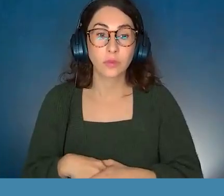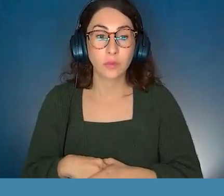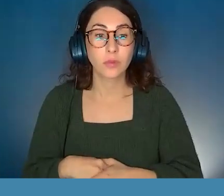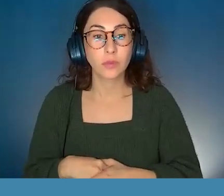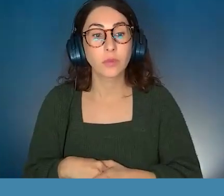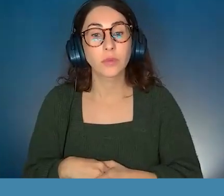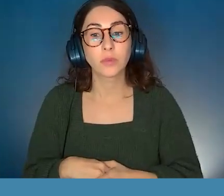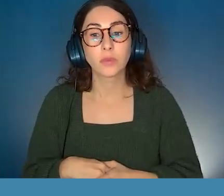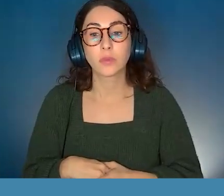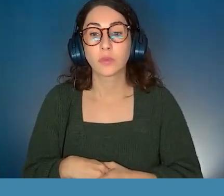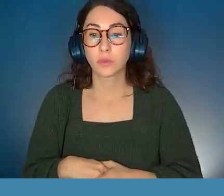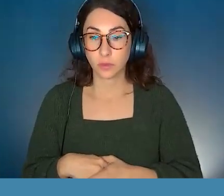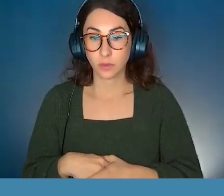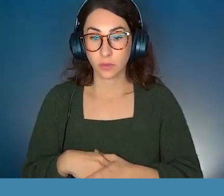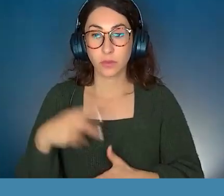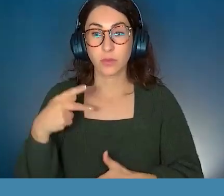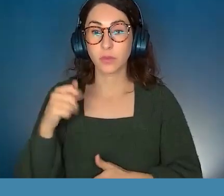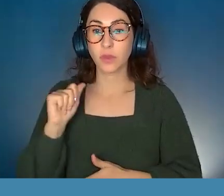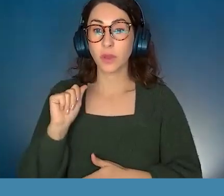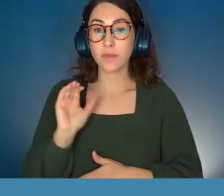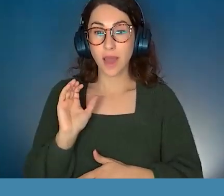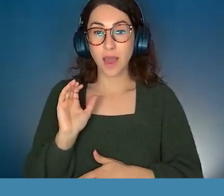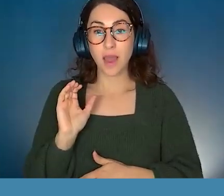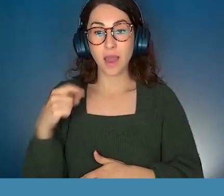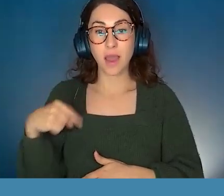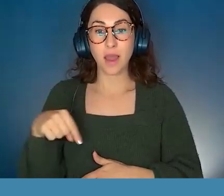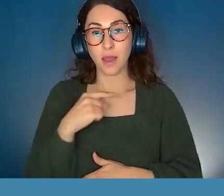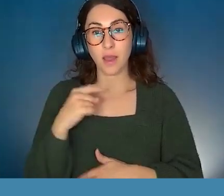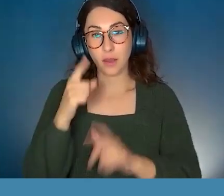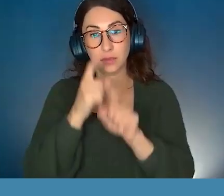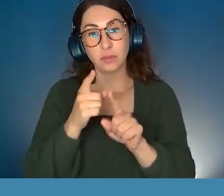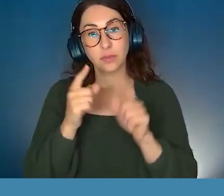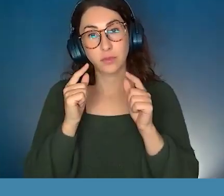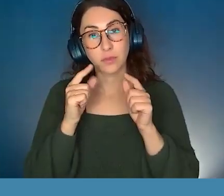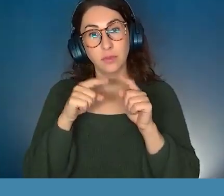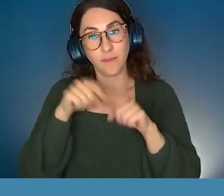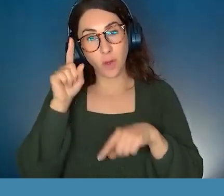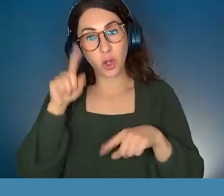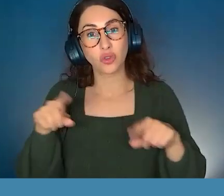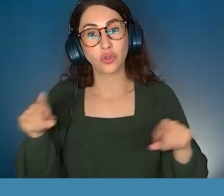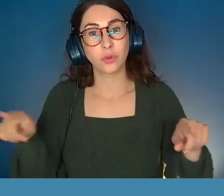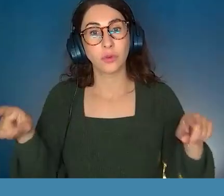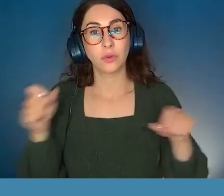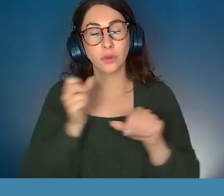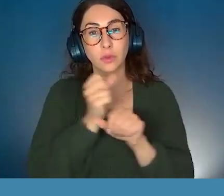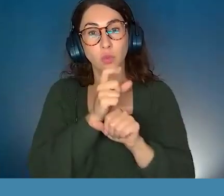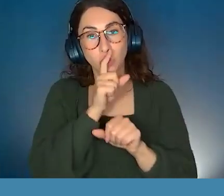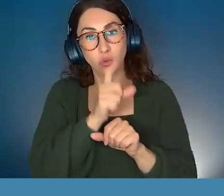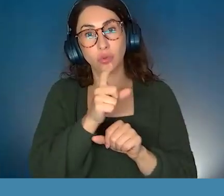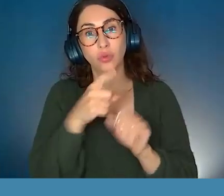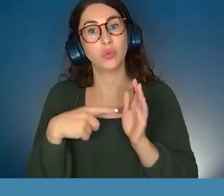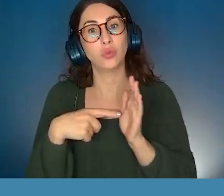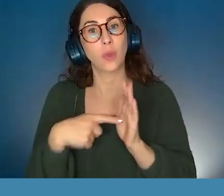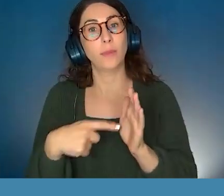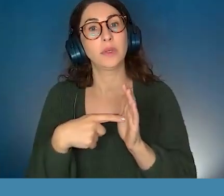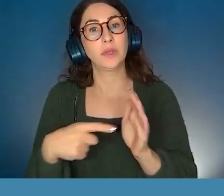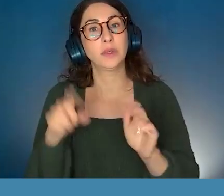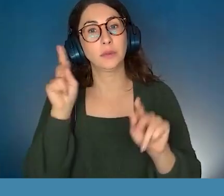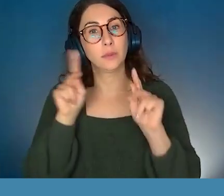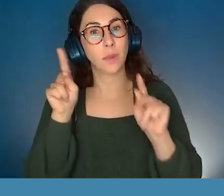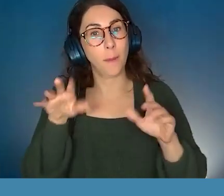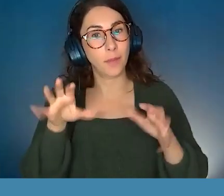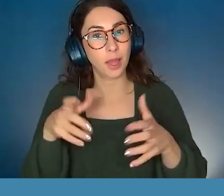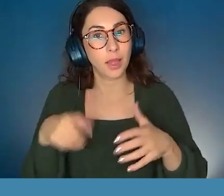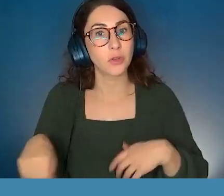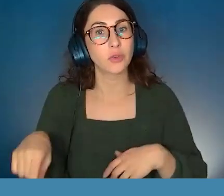the PAC, we really strive to have diversity so that the PAC should represent Florida's population. So we try to have